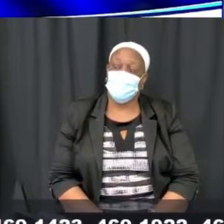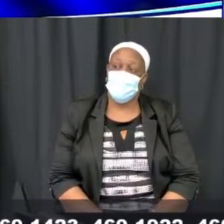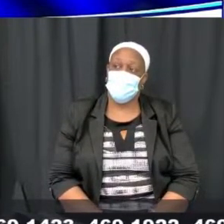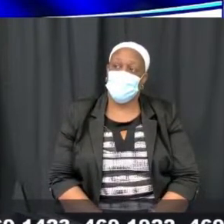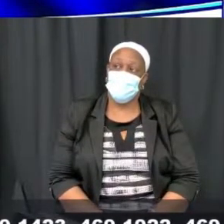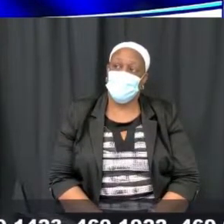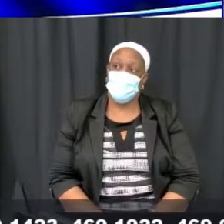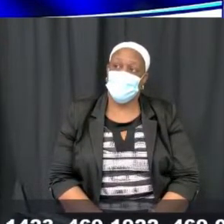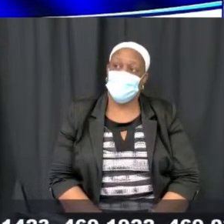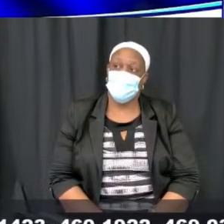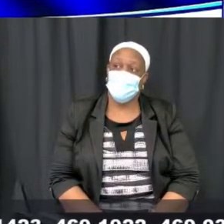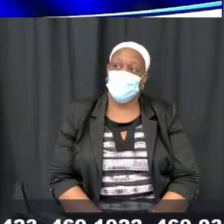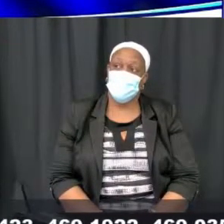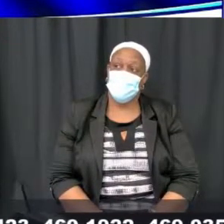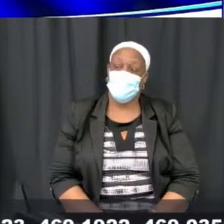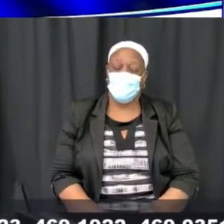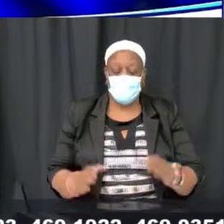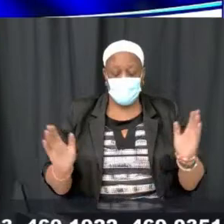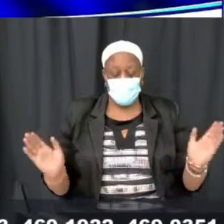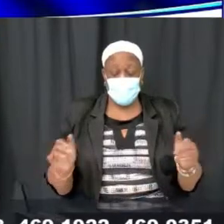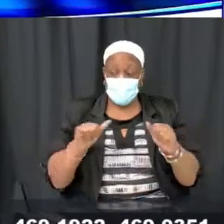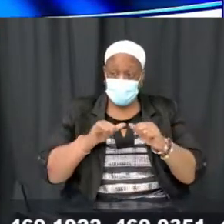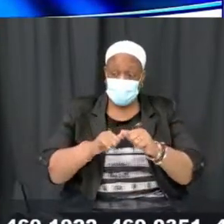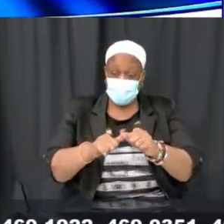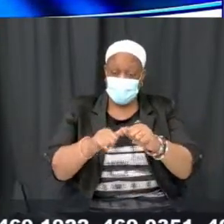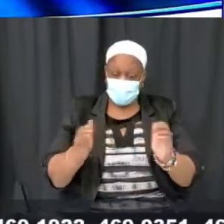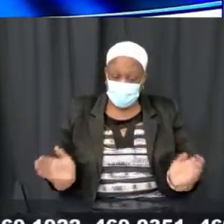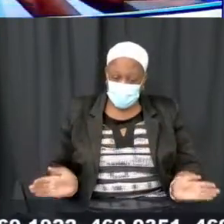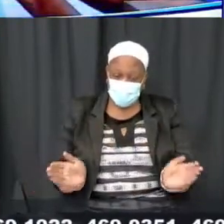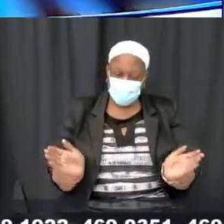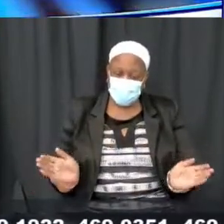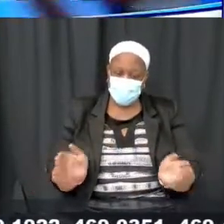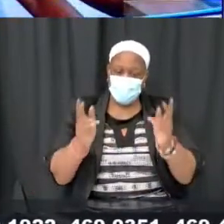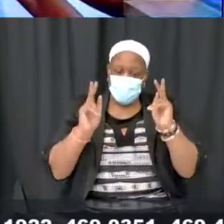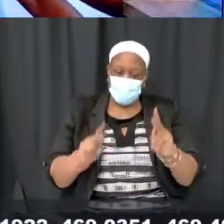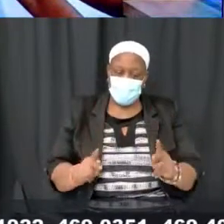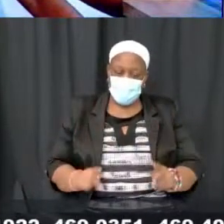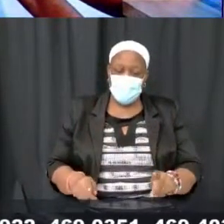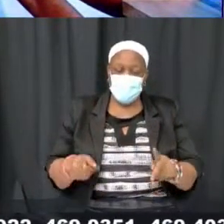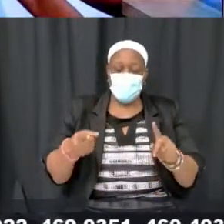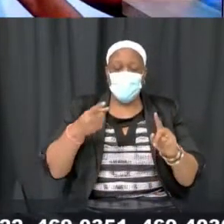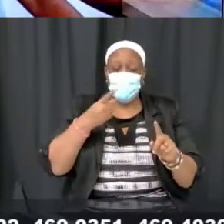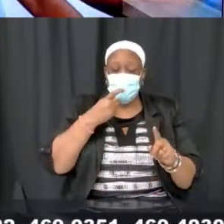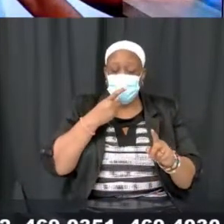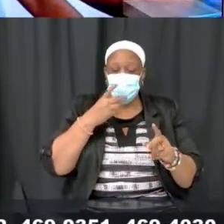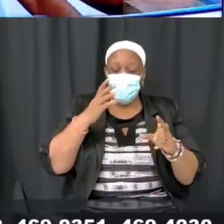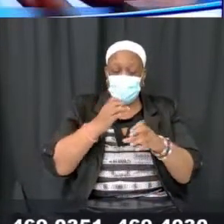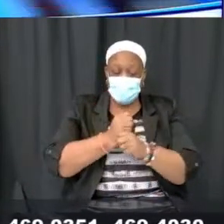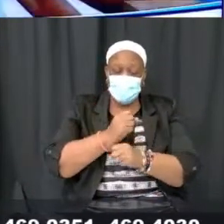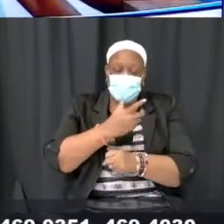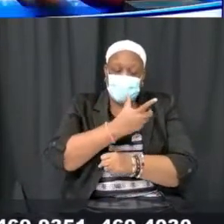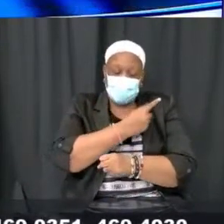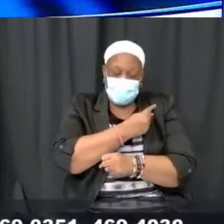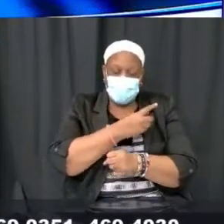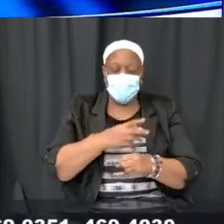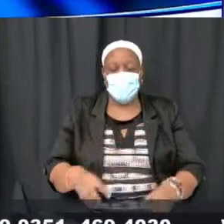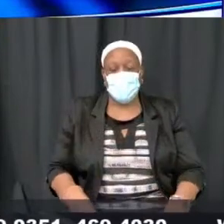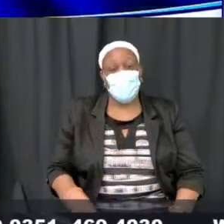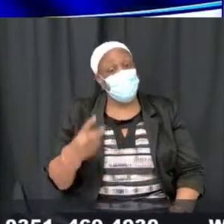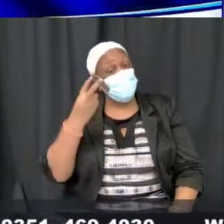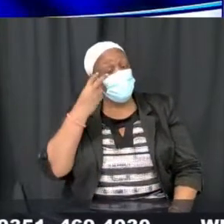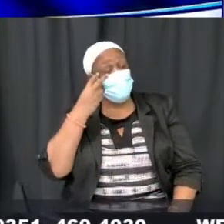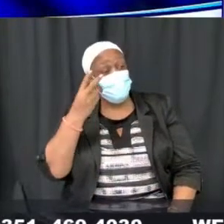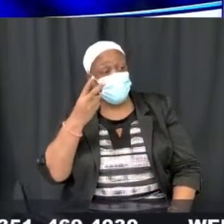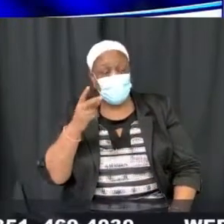the vaccination process, looking at non-vaccinated, and also ensuring that there